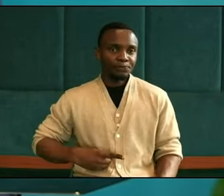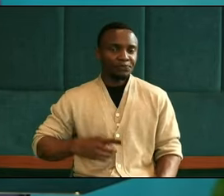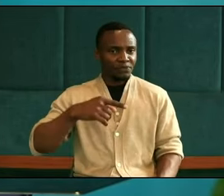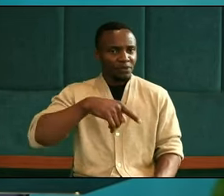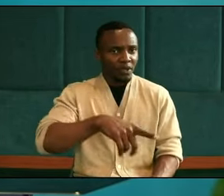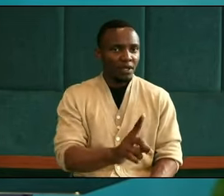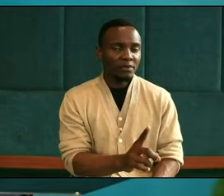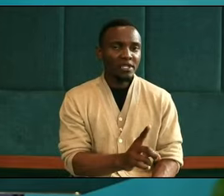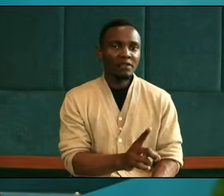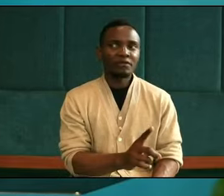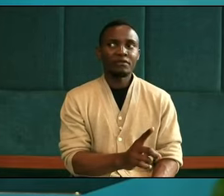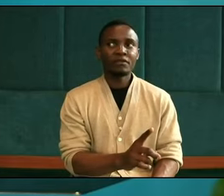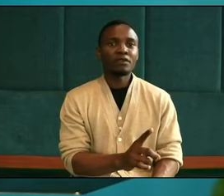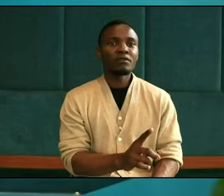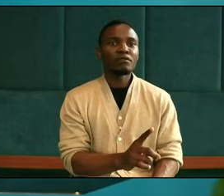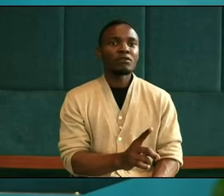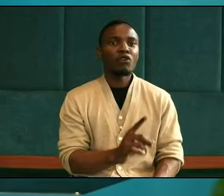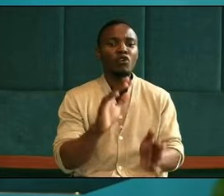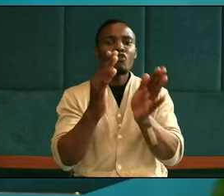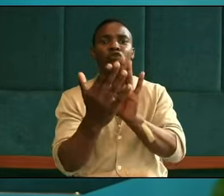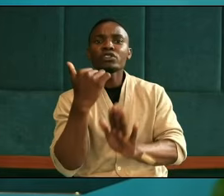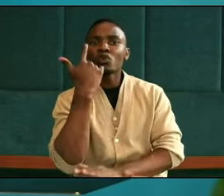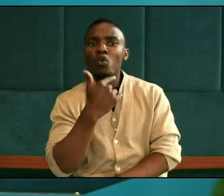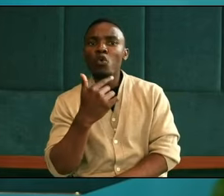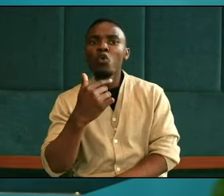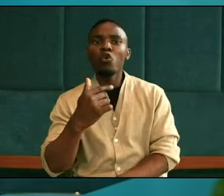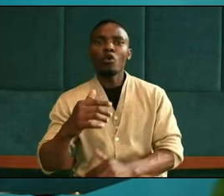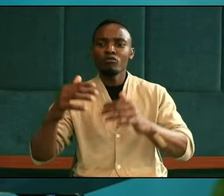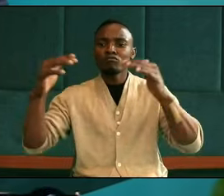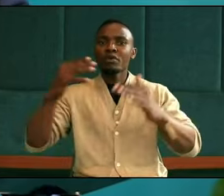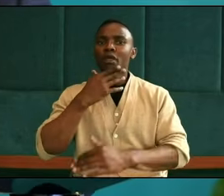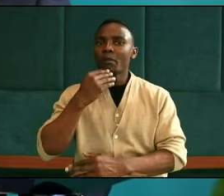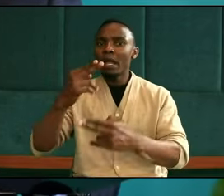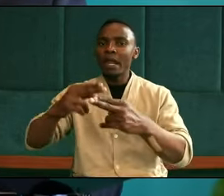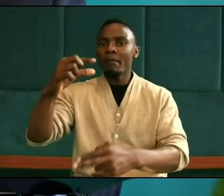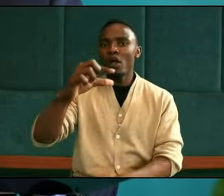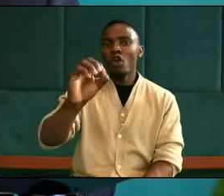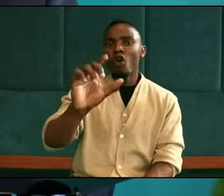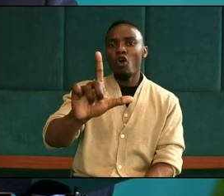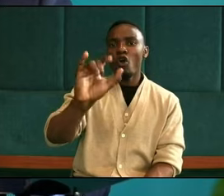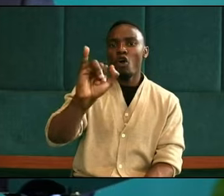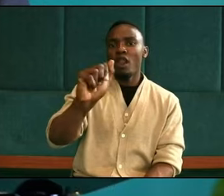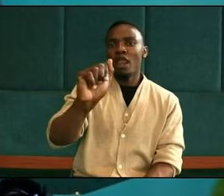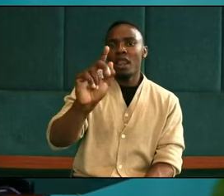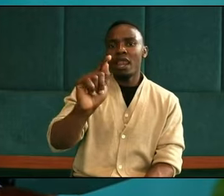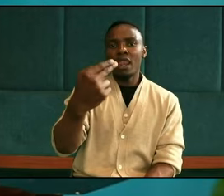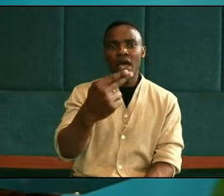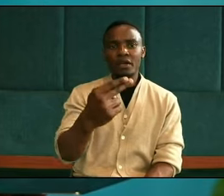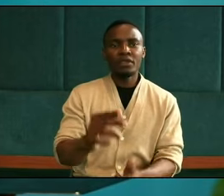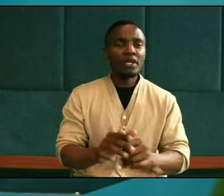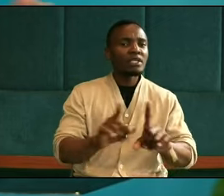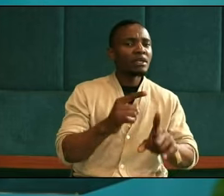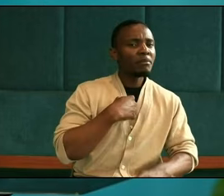all odds and faces Goliath, who is taunting and challenging the Israelites. I see